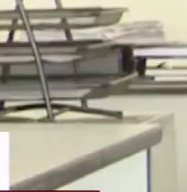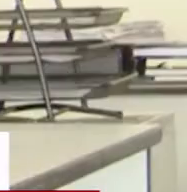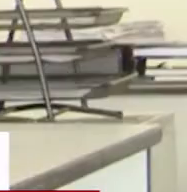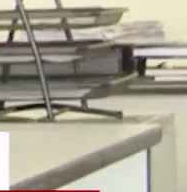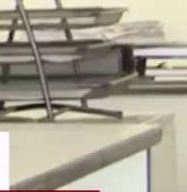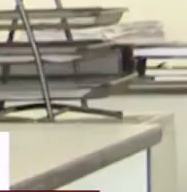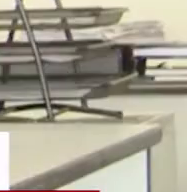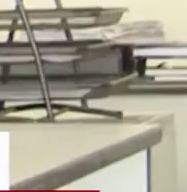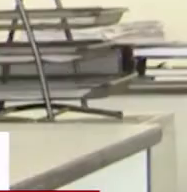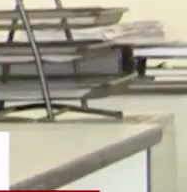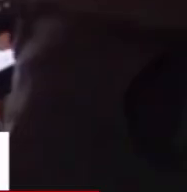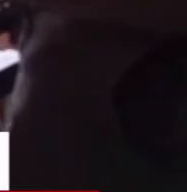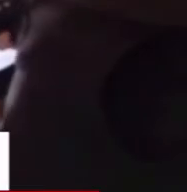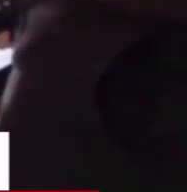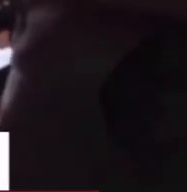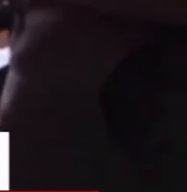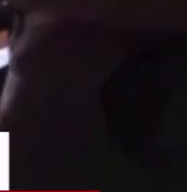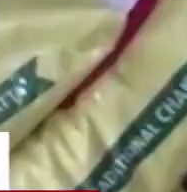0758-819952 or